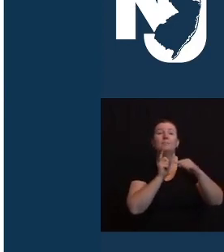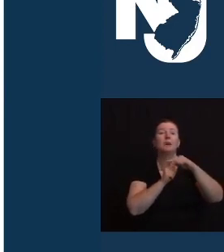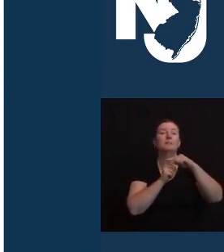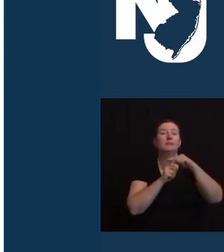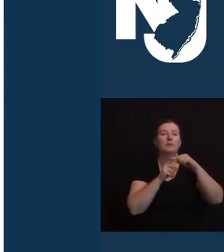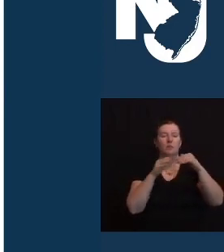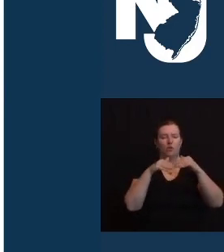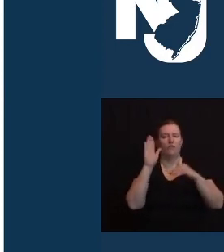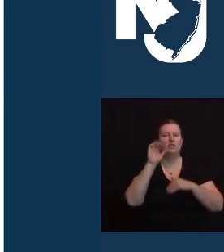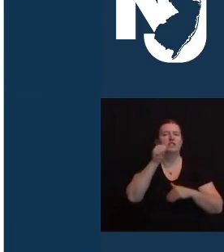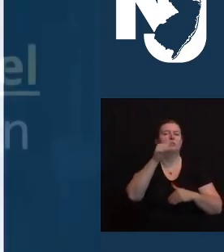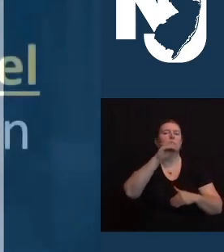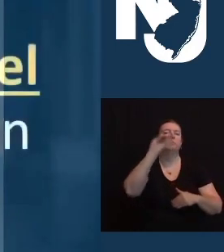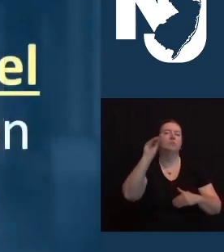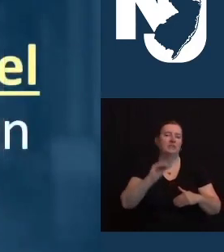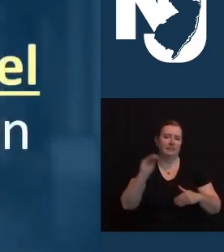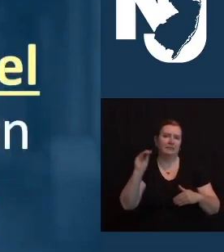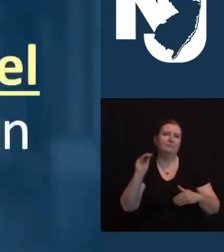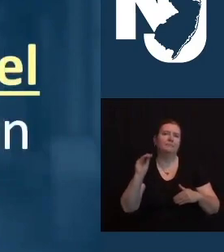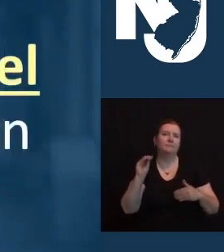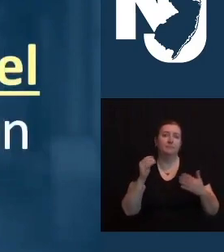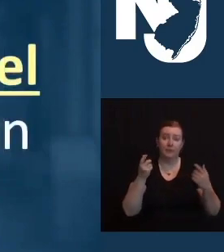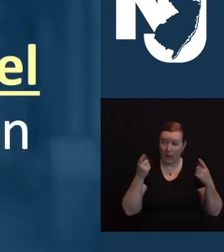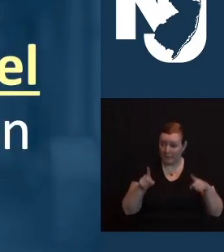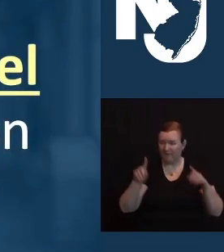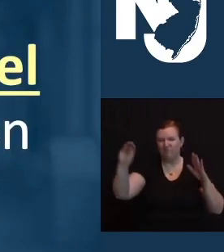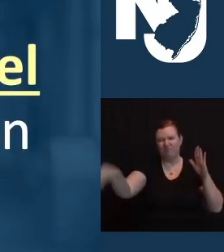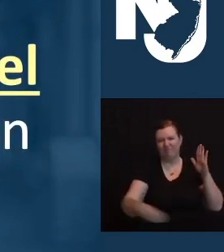10%. So visit, if you could,